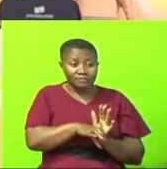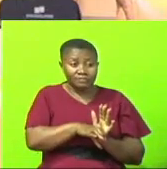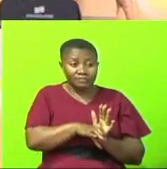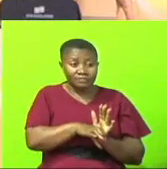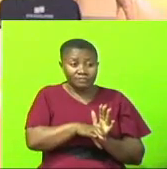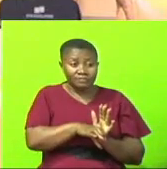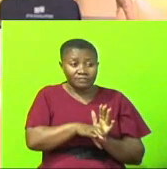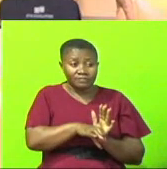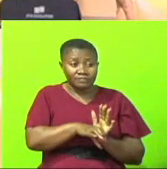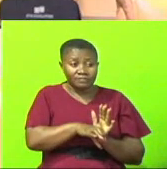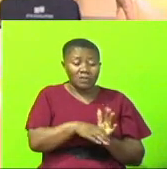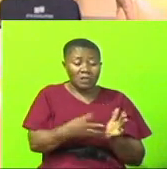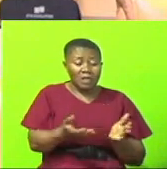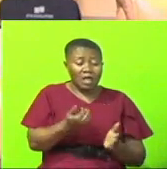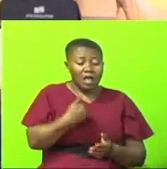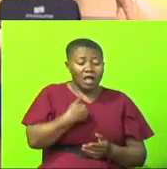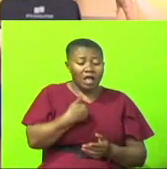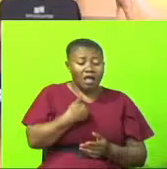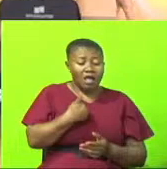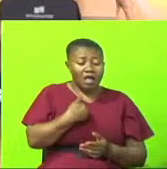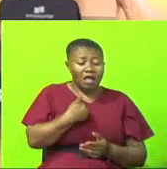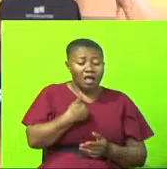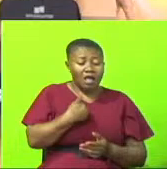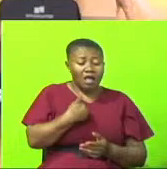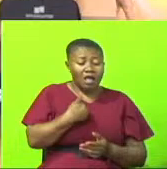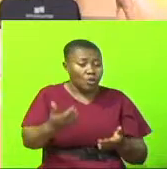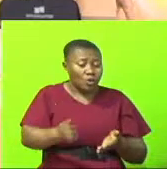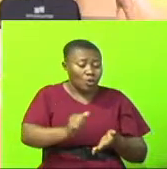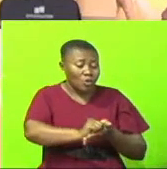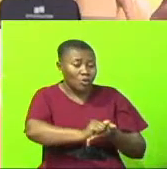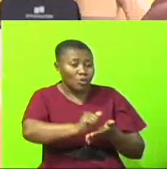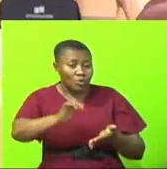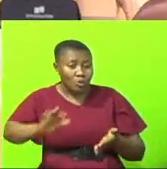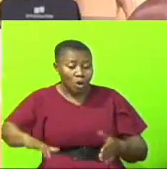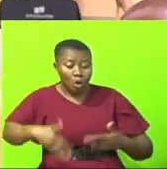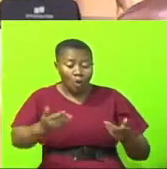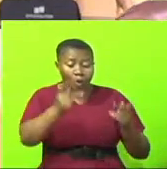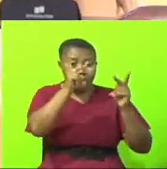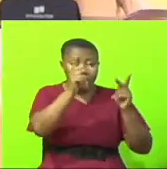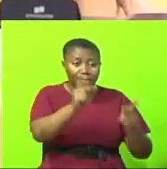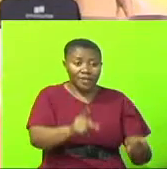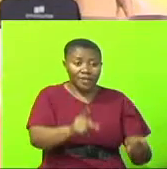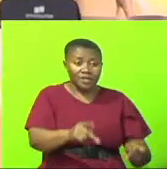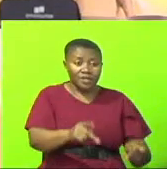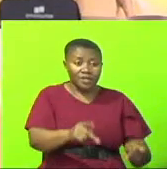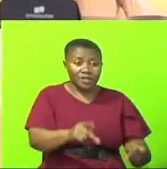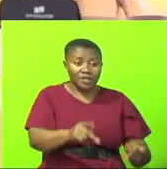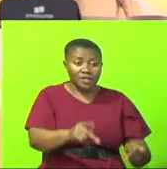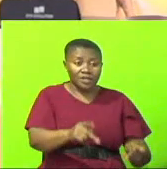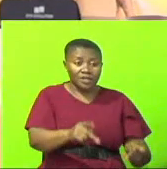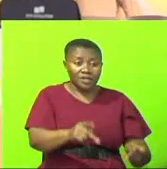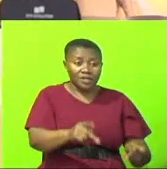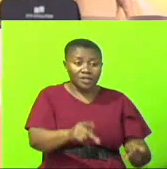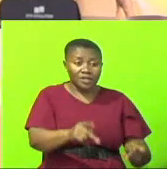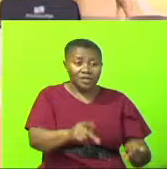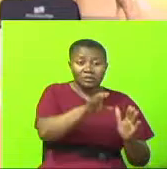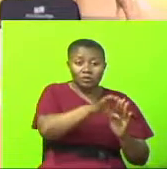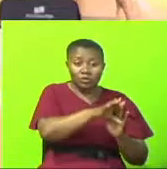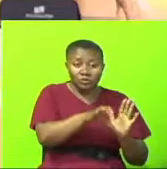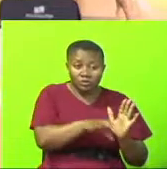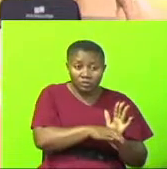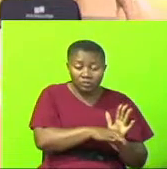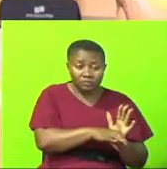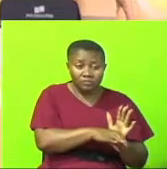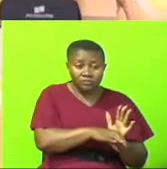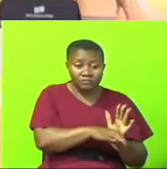or omission of a person which violates the Constitution, which triggers an action before the Supreme